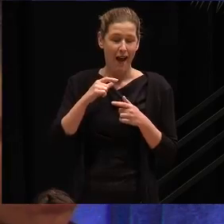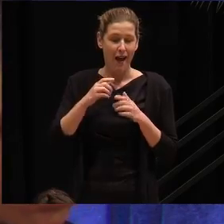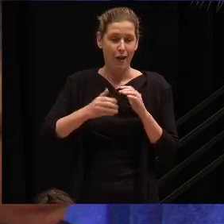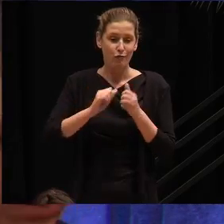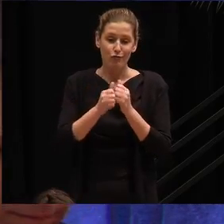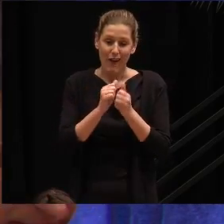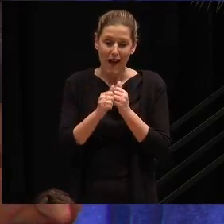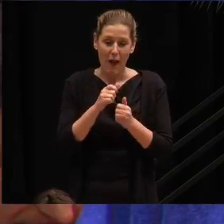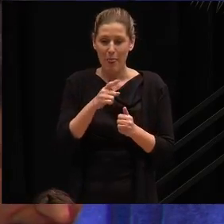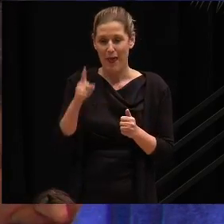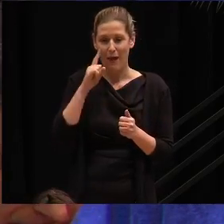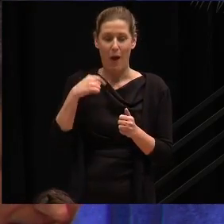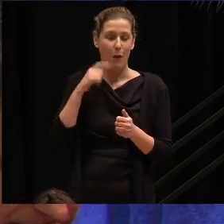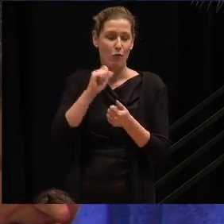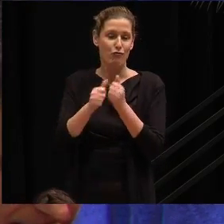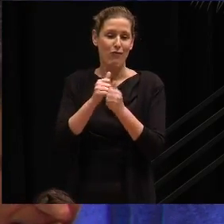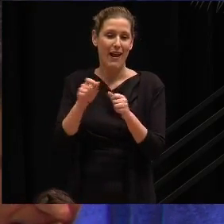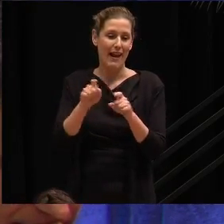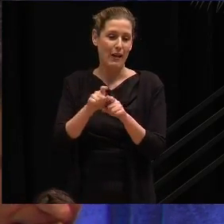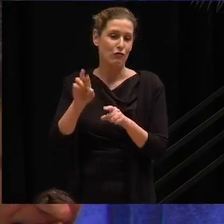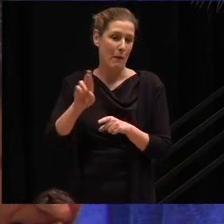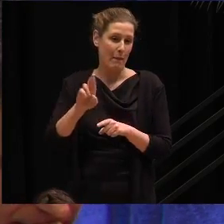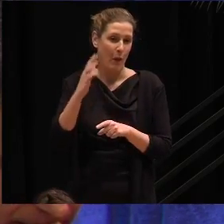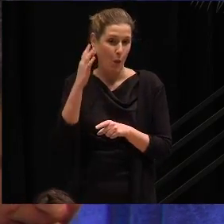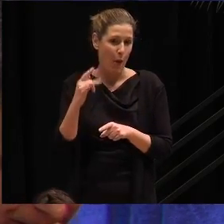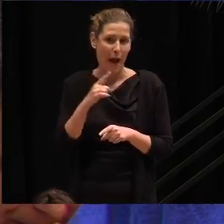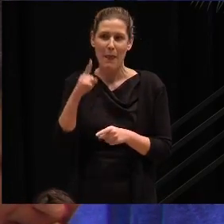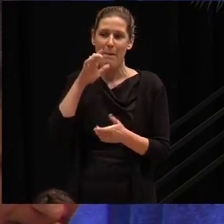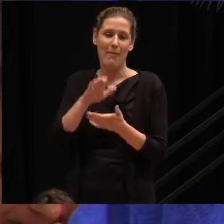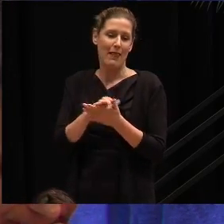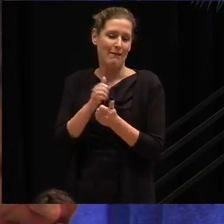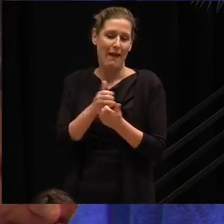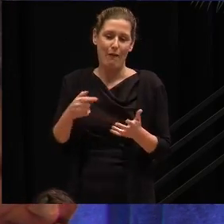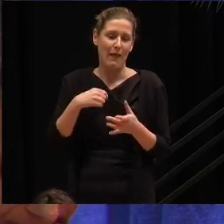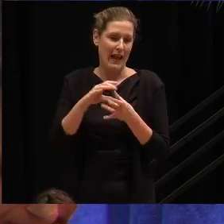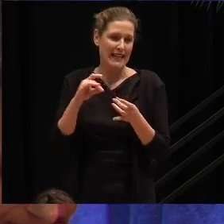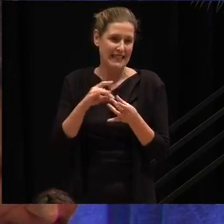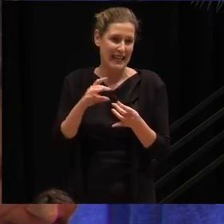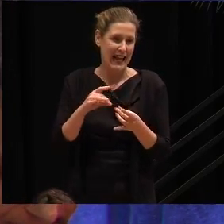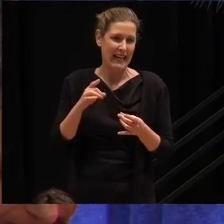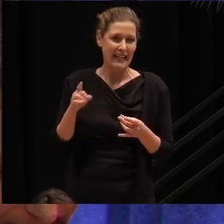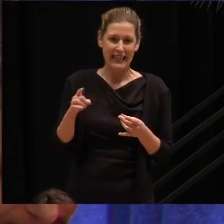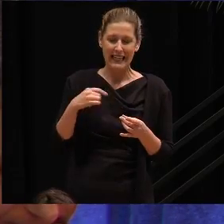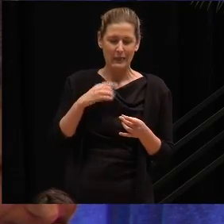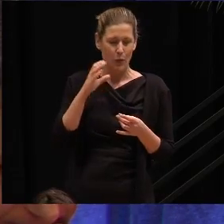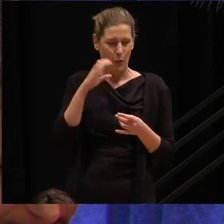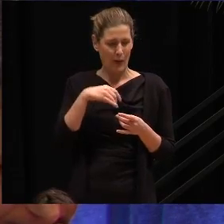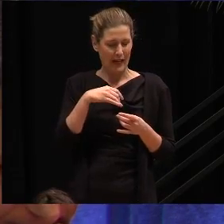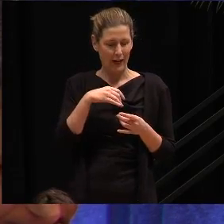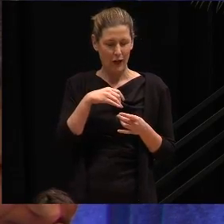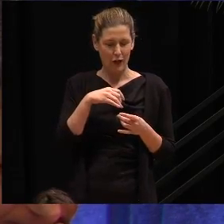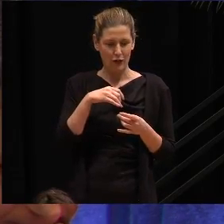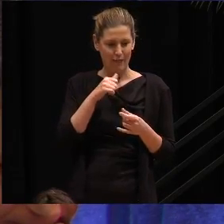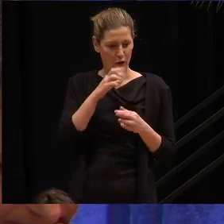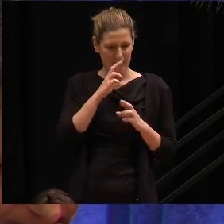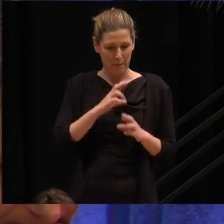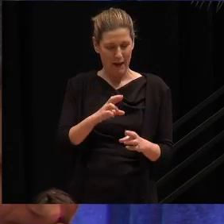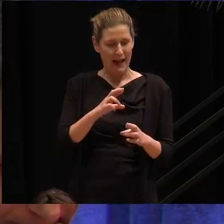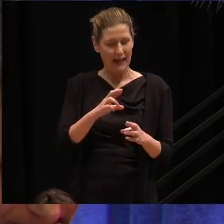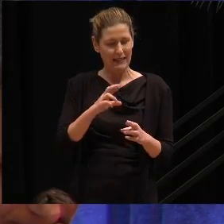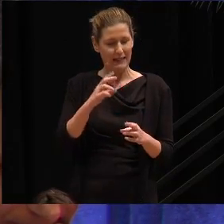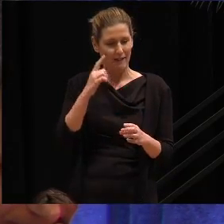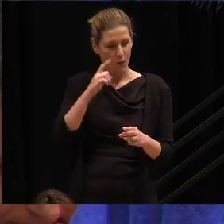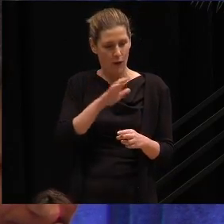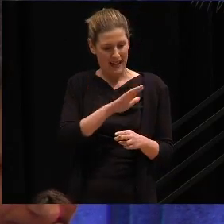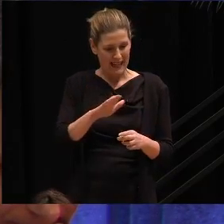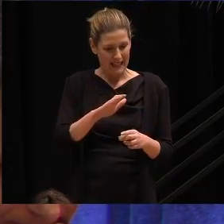Republican because they'll believe anything that I say, right? He has this weird, disrespect towards his base that they seem to